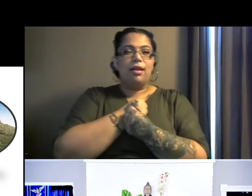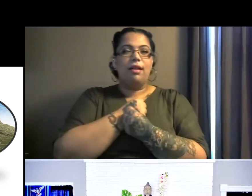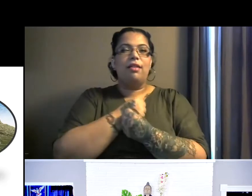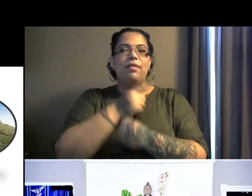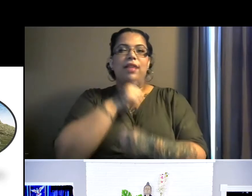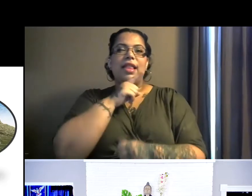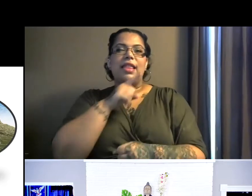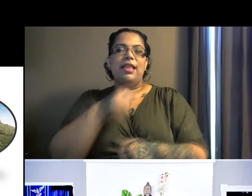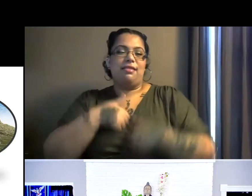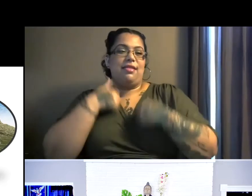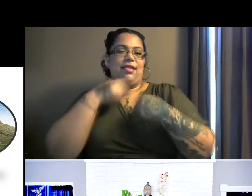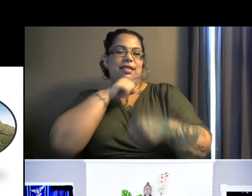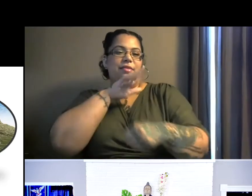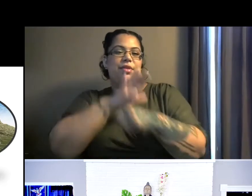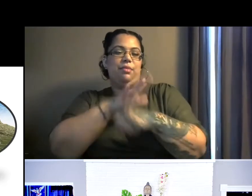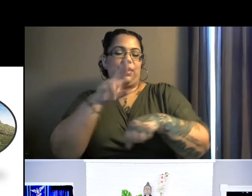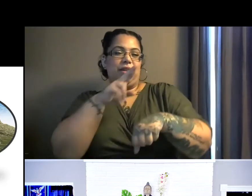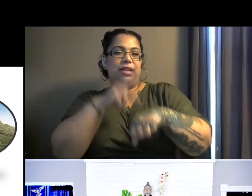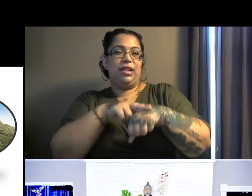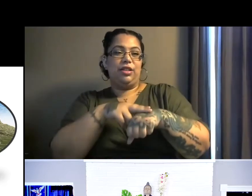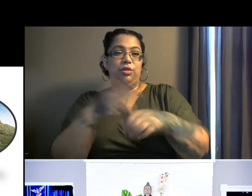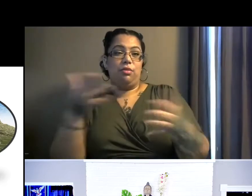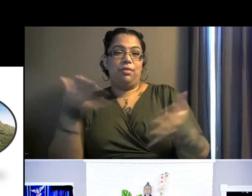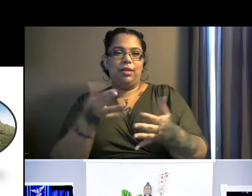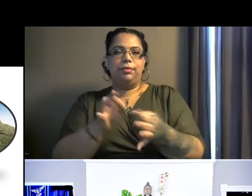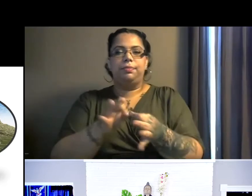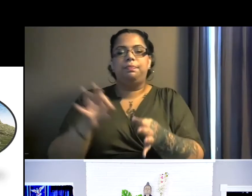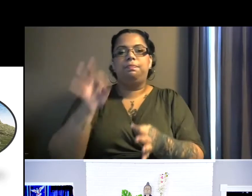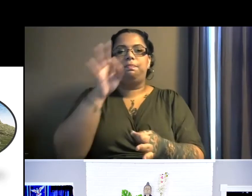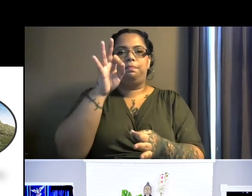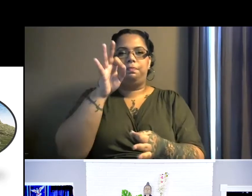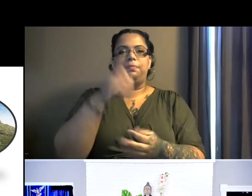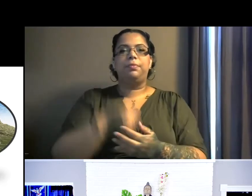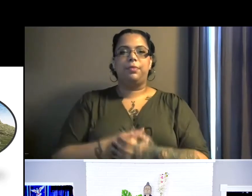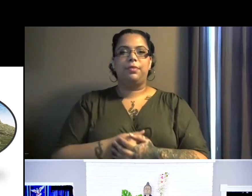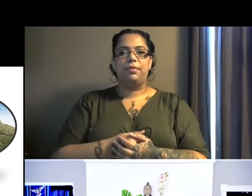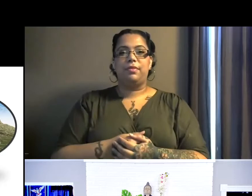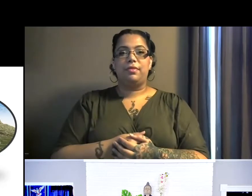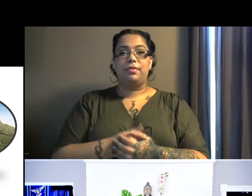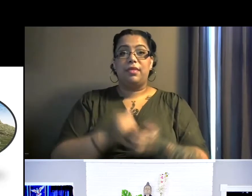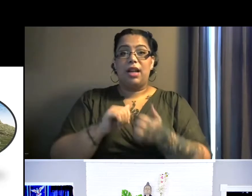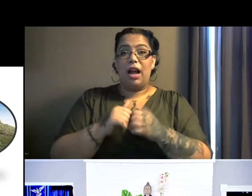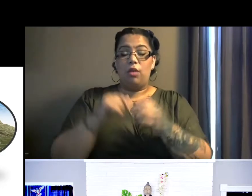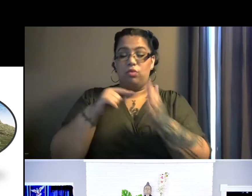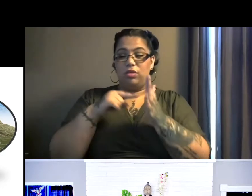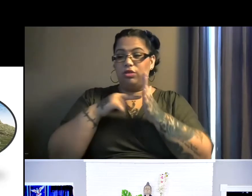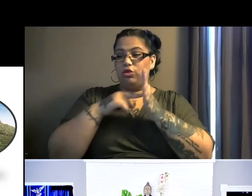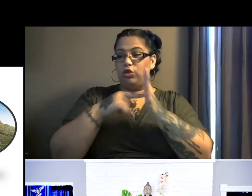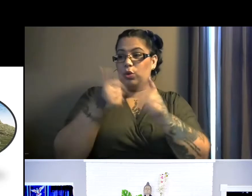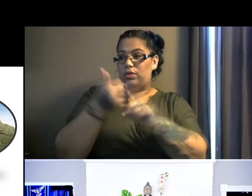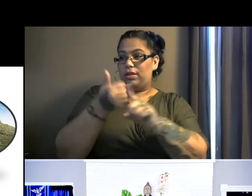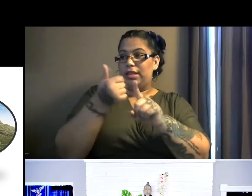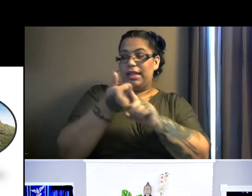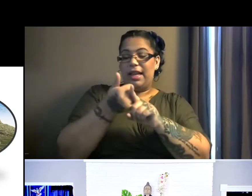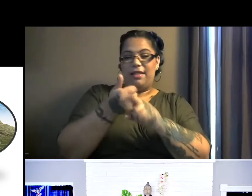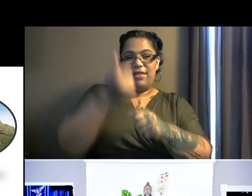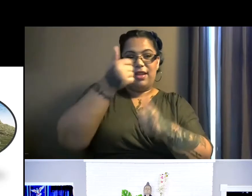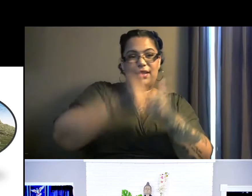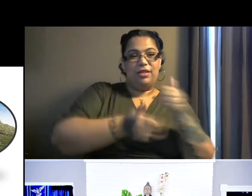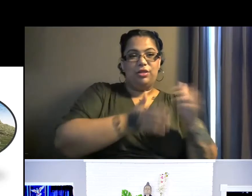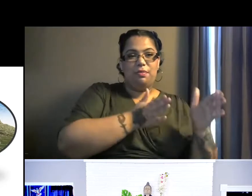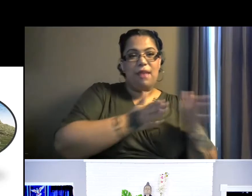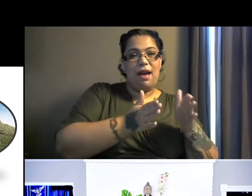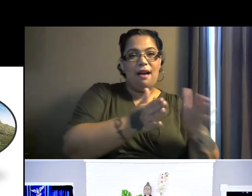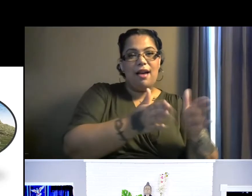life-affirming nature of spirit as it shows itself in each path, in each